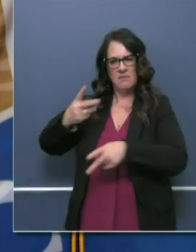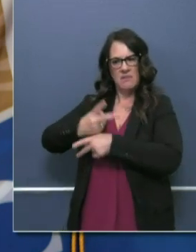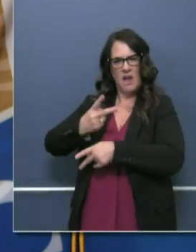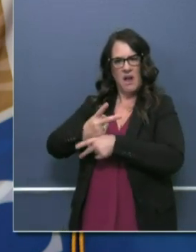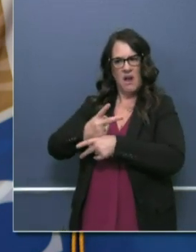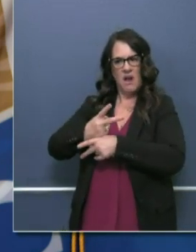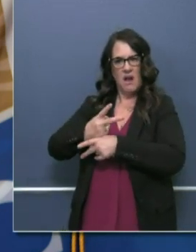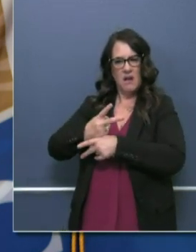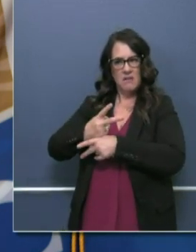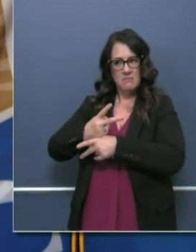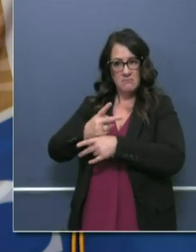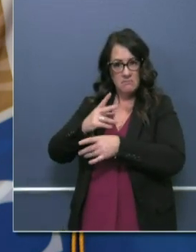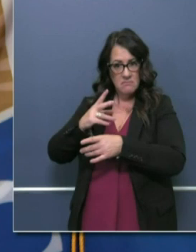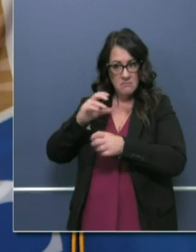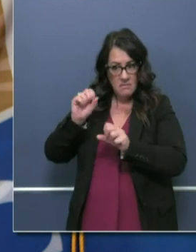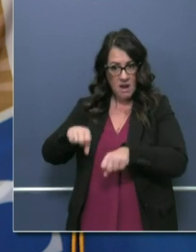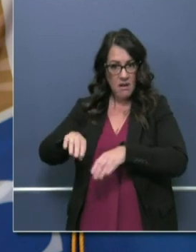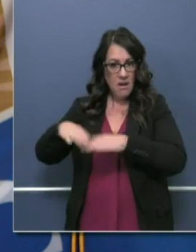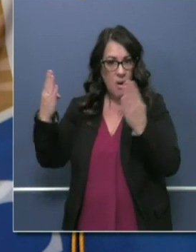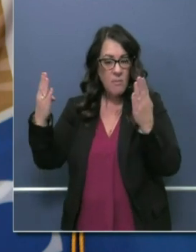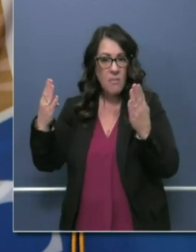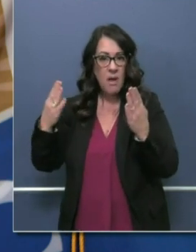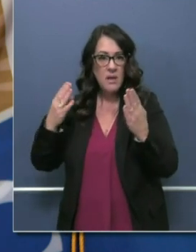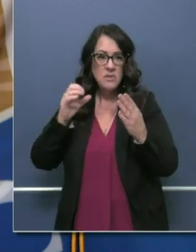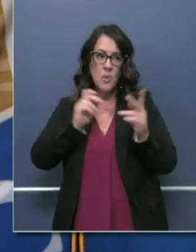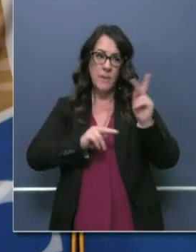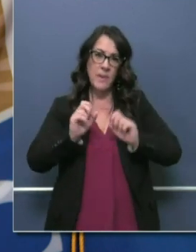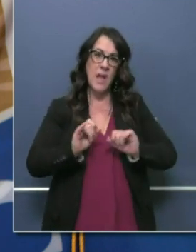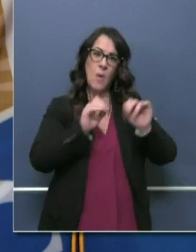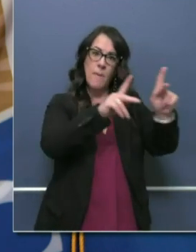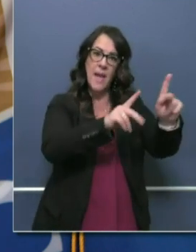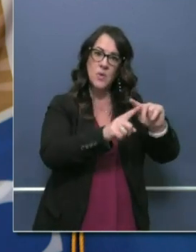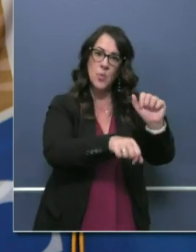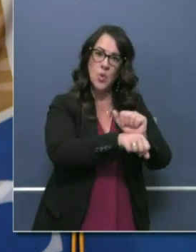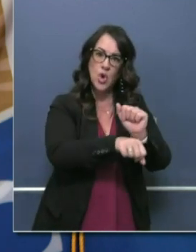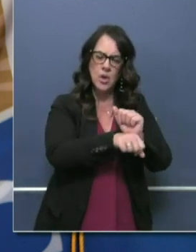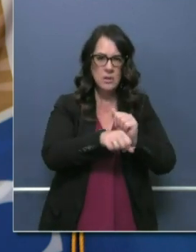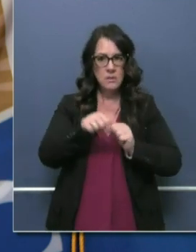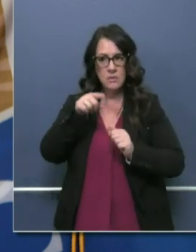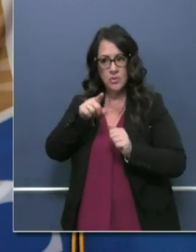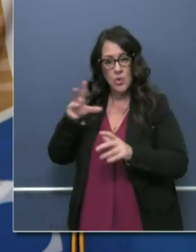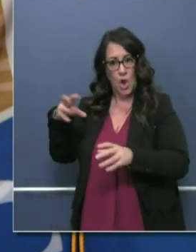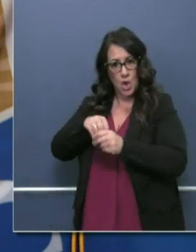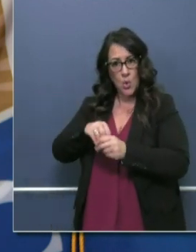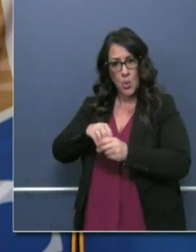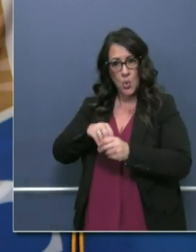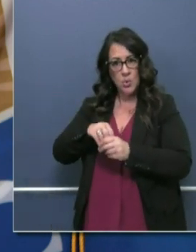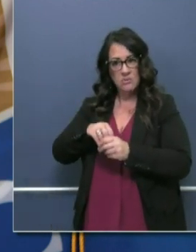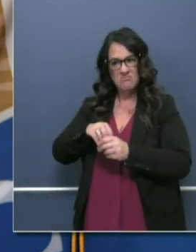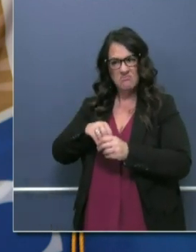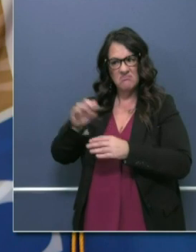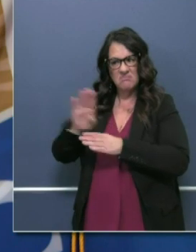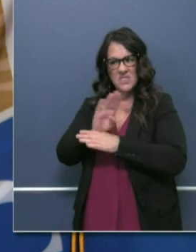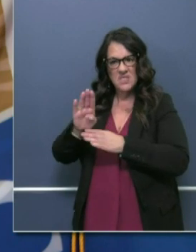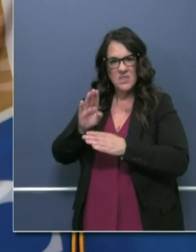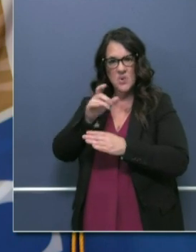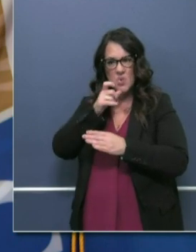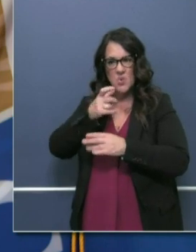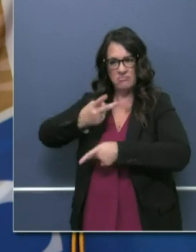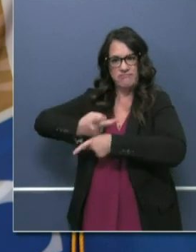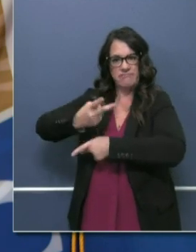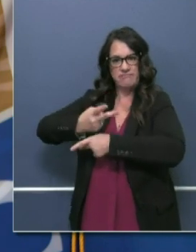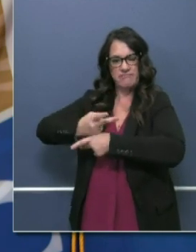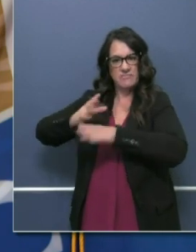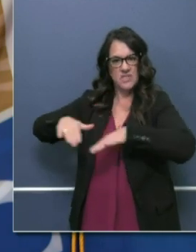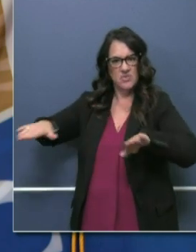go back to work. Is child care part of this early phase of Phase 2 later on this week? And also